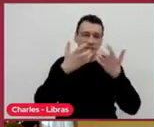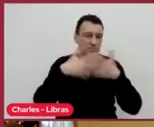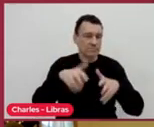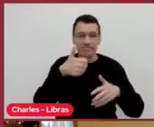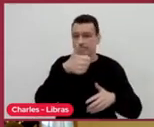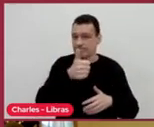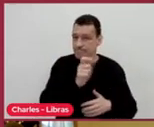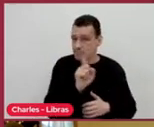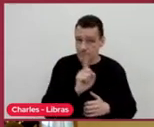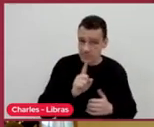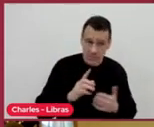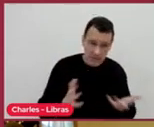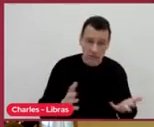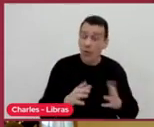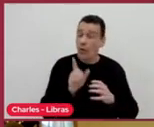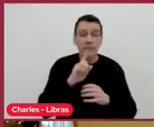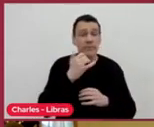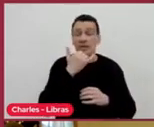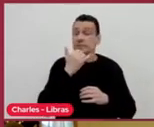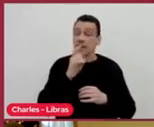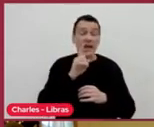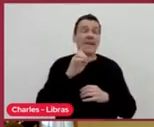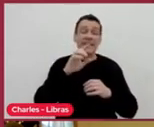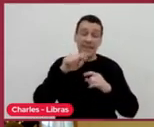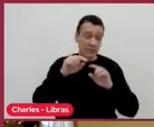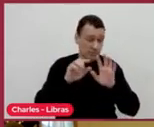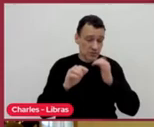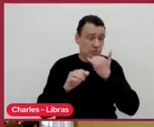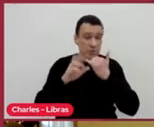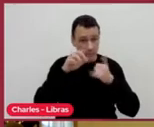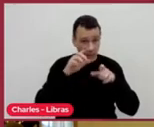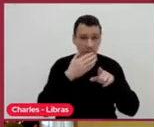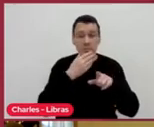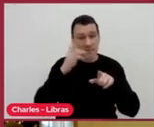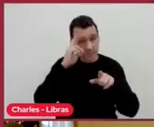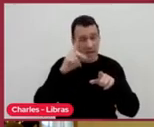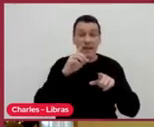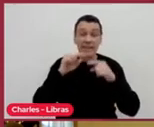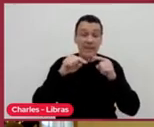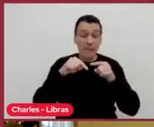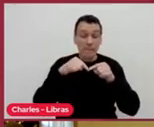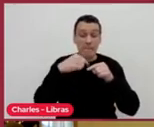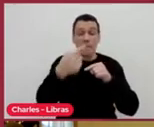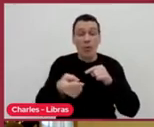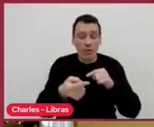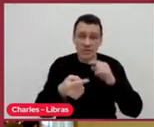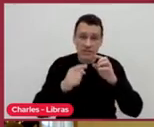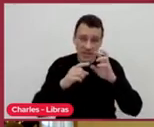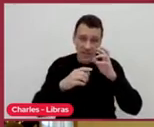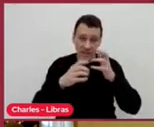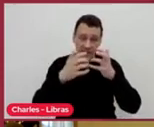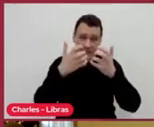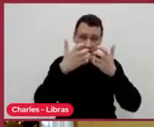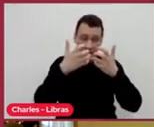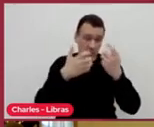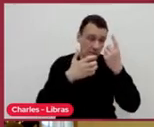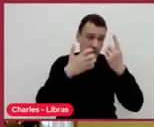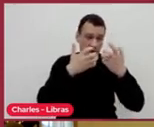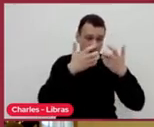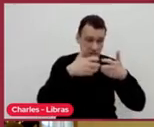after, it will only run, after other resolvers have run for the input that I have. So in this case, I have A equals